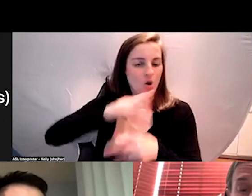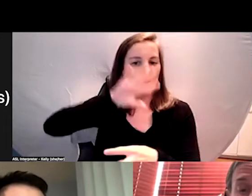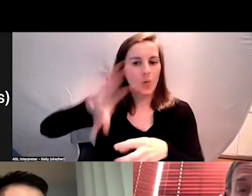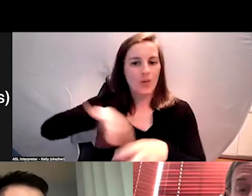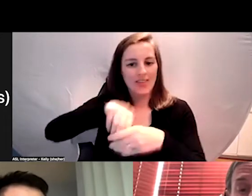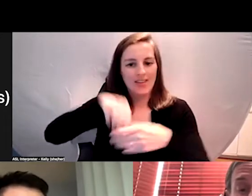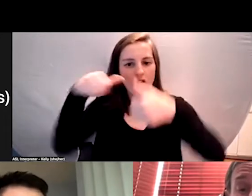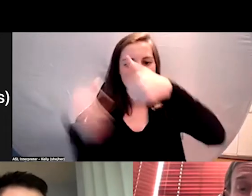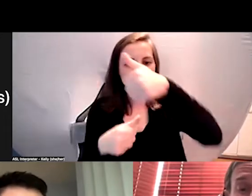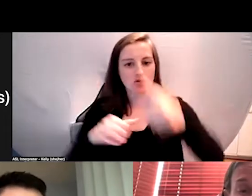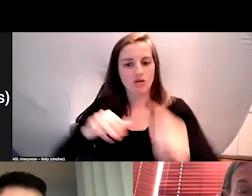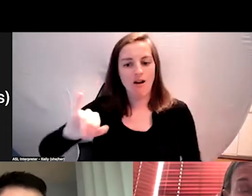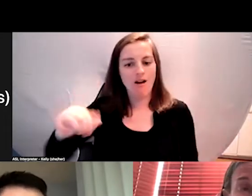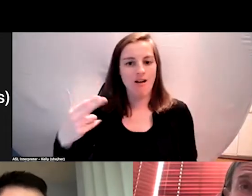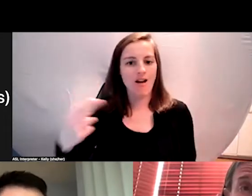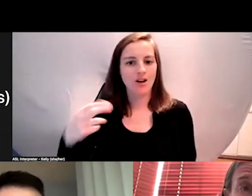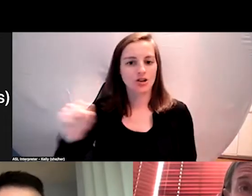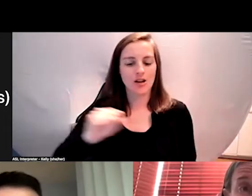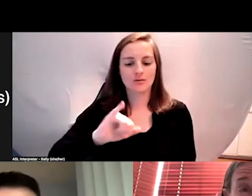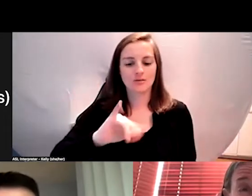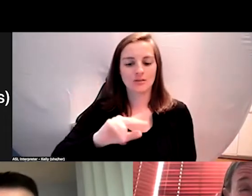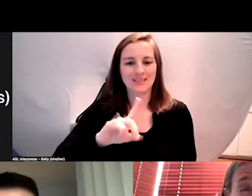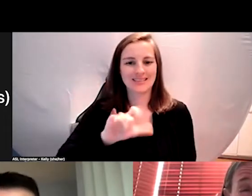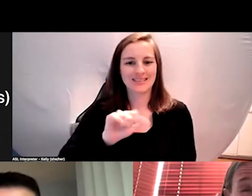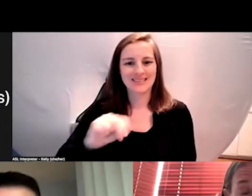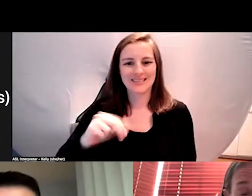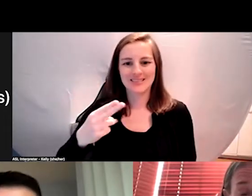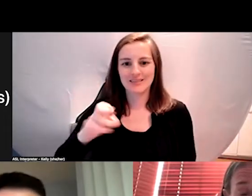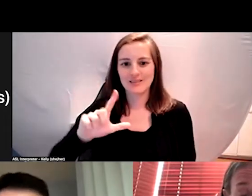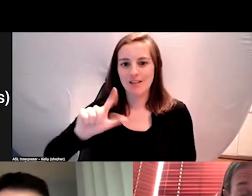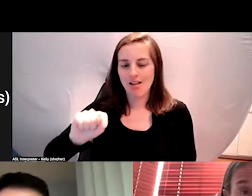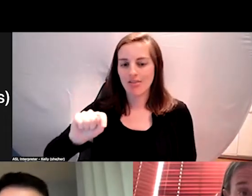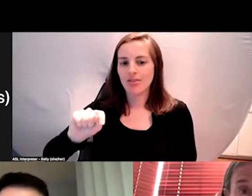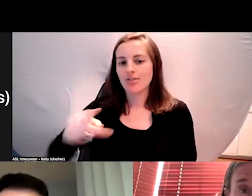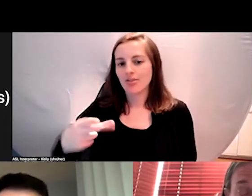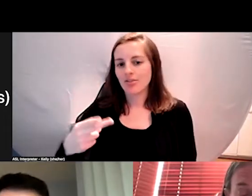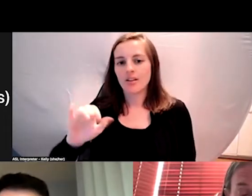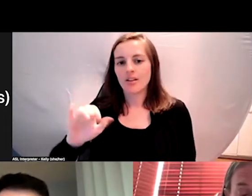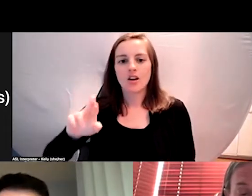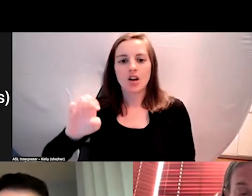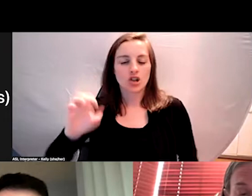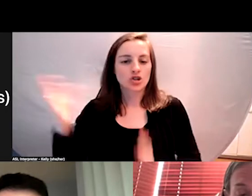Service. But I can also speak to resources for other Indigenous folks.